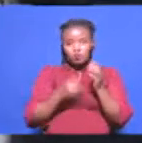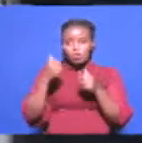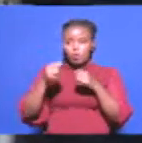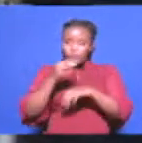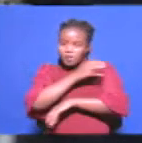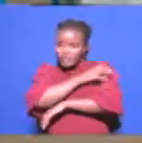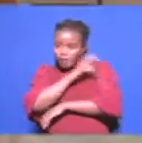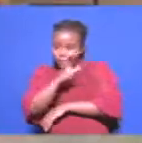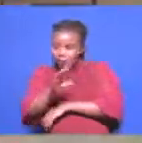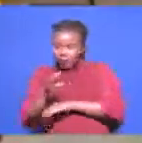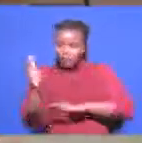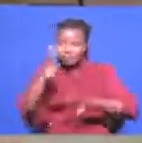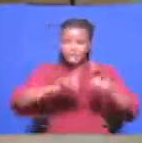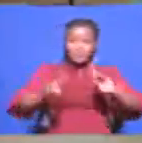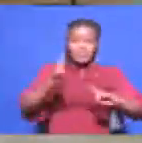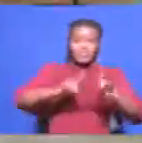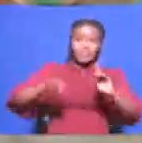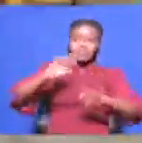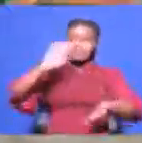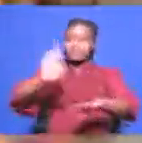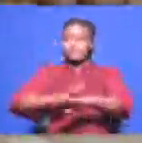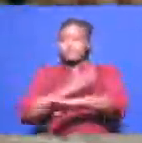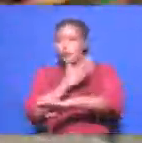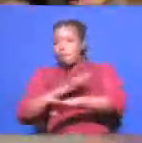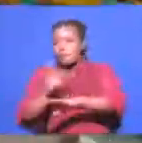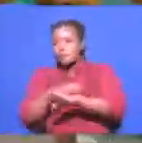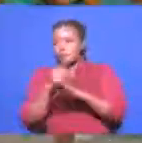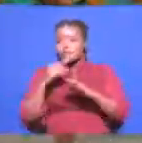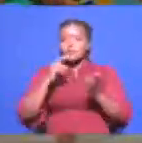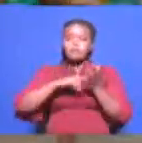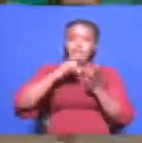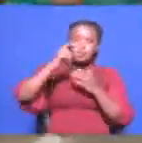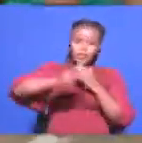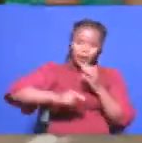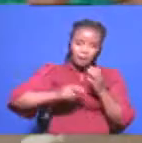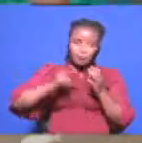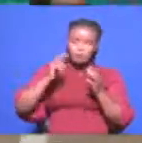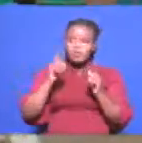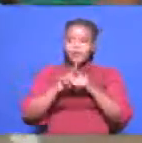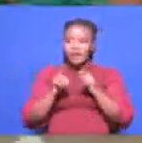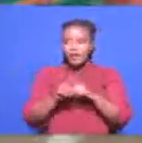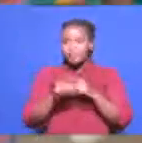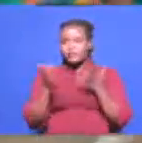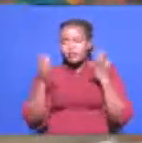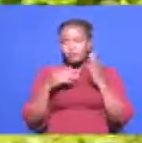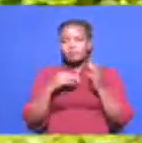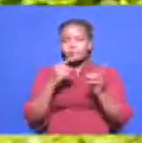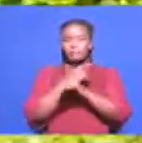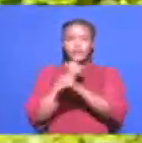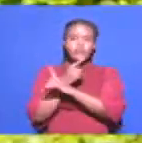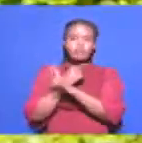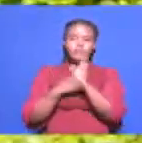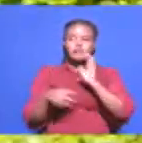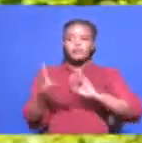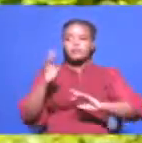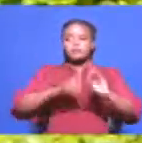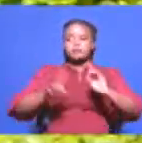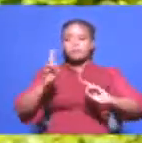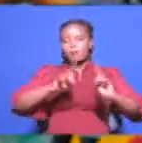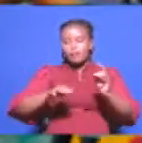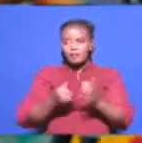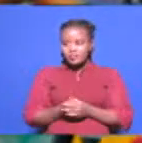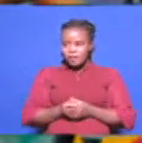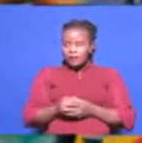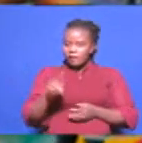dance, music, ballet, creative writing, drama, acrobatic, African and contemporary dance. We first asked them